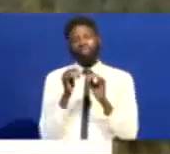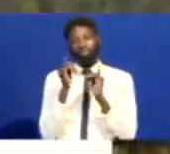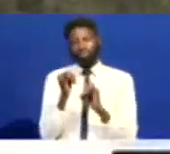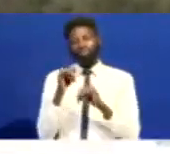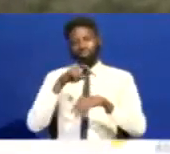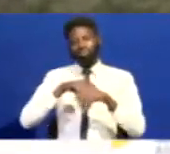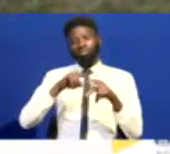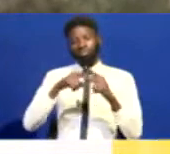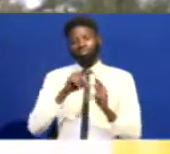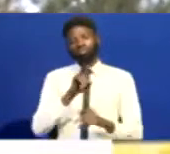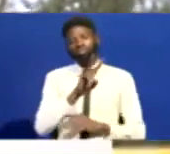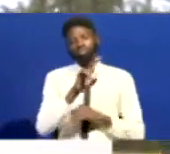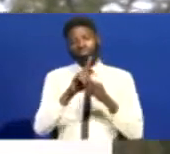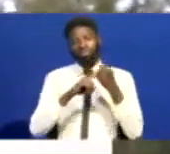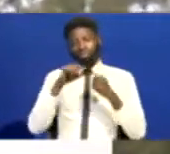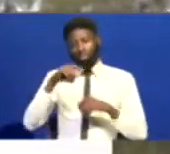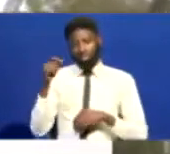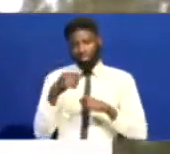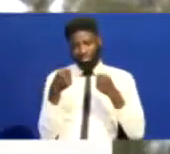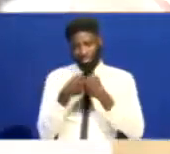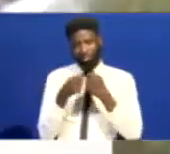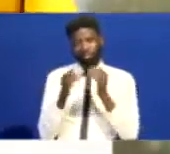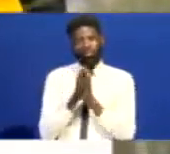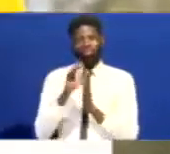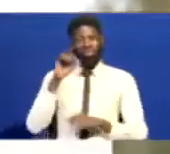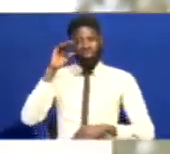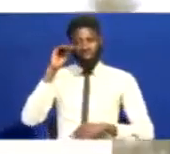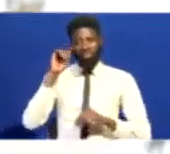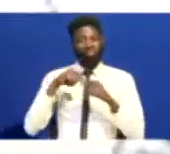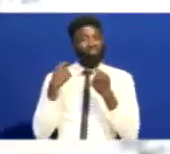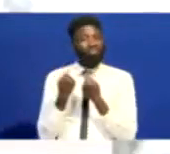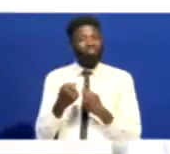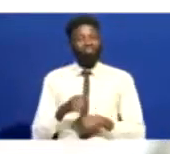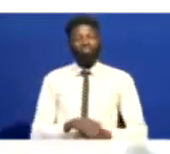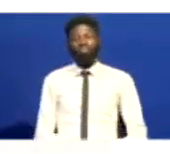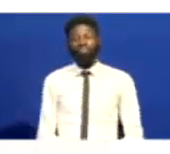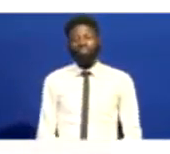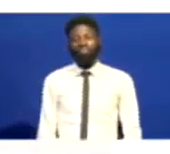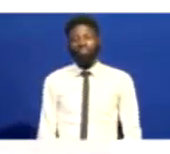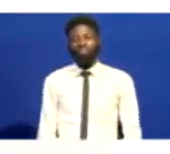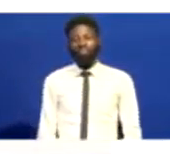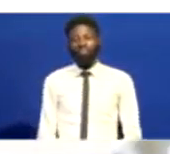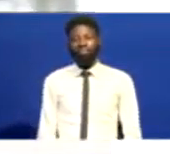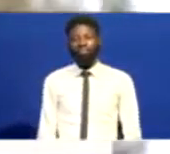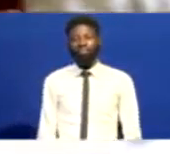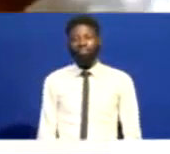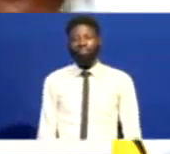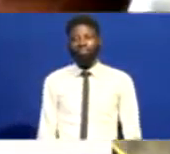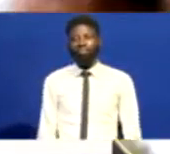month against Mombasa-based Bandari FC. For Easy Friday, I'm Sila Unyango.